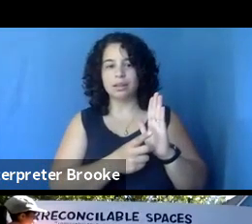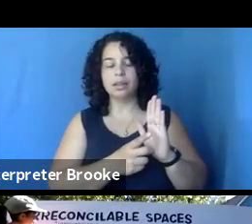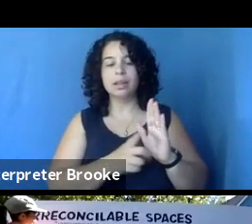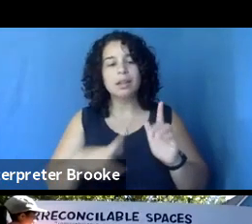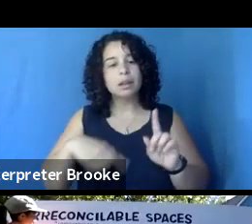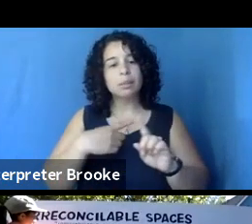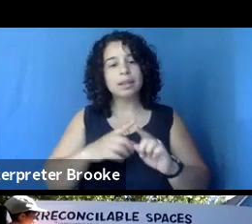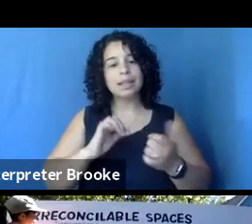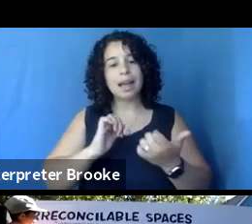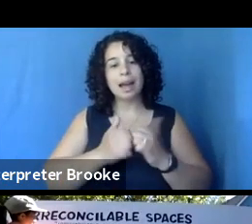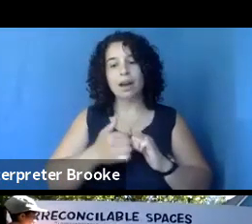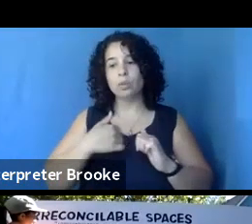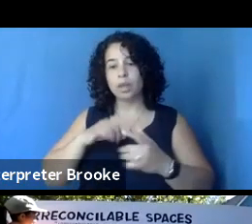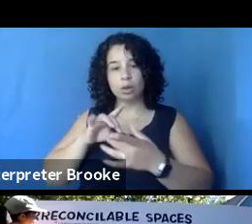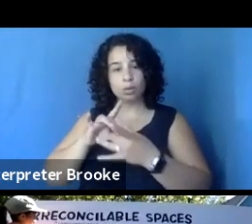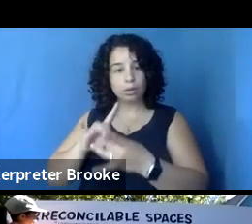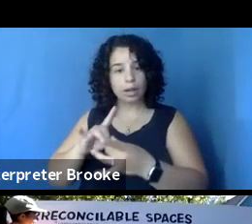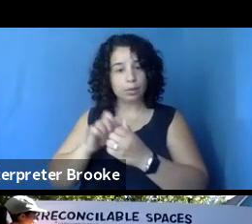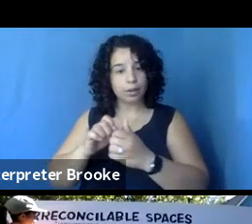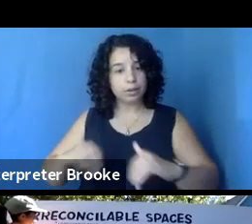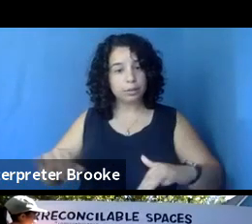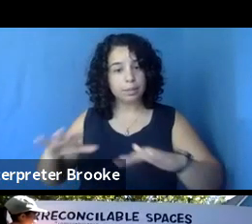space, relationships,